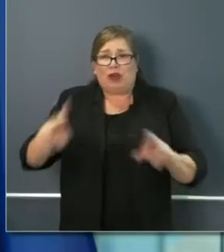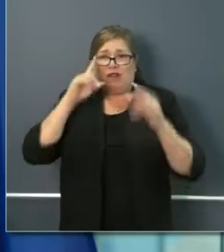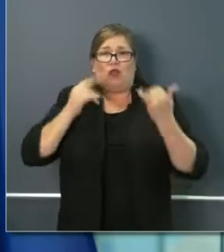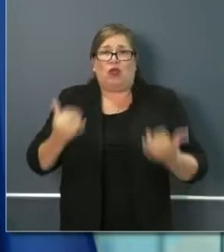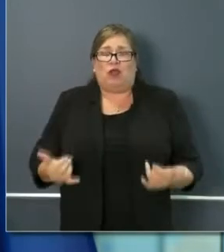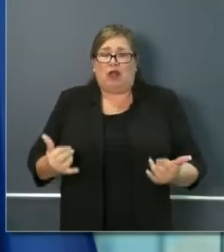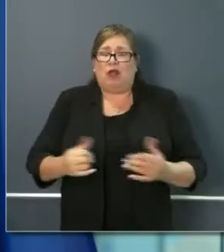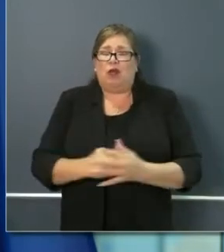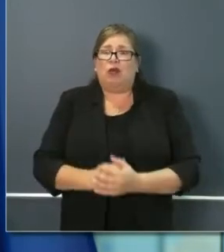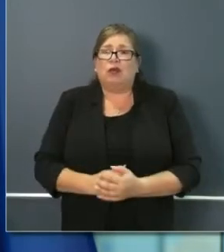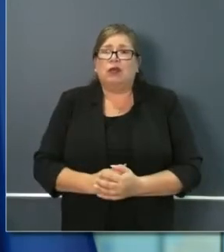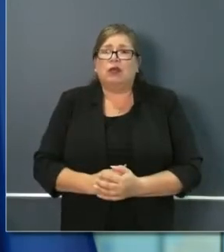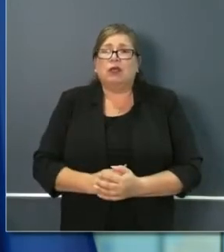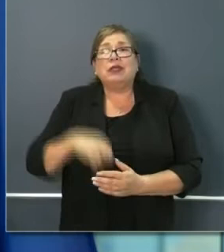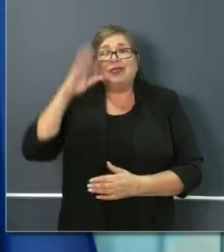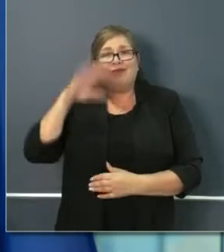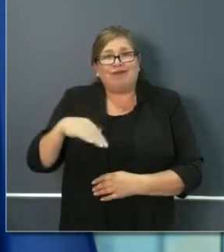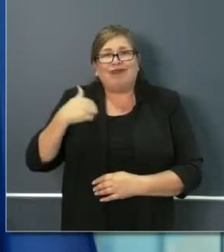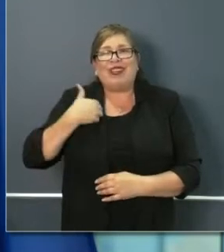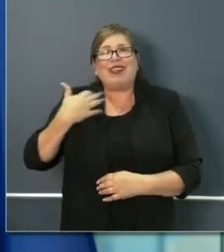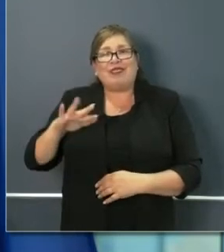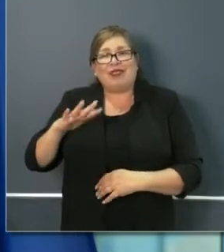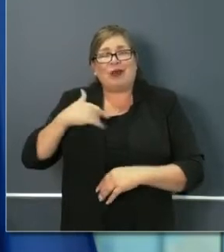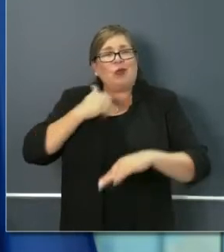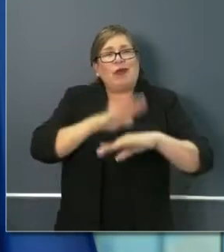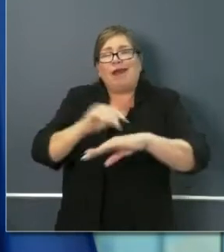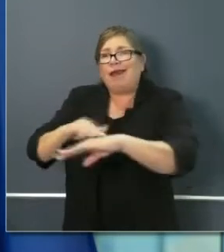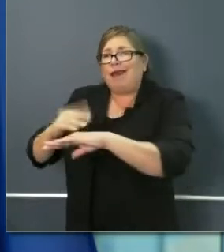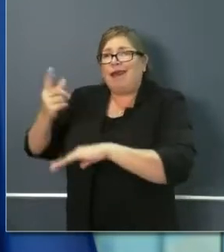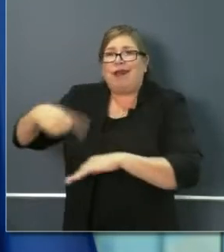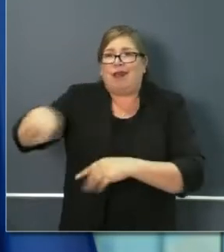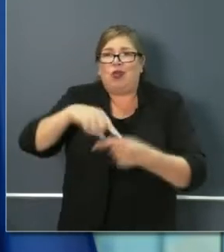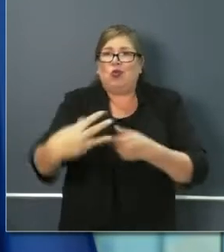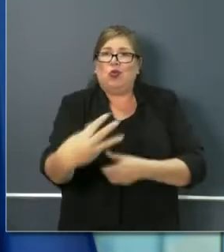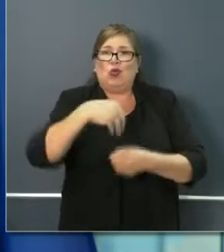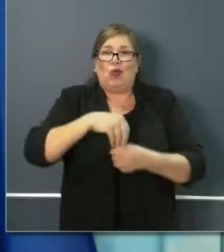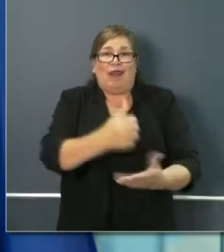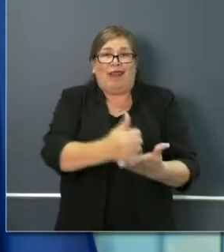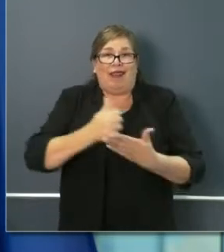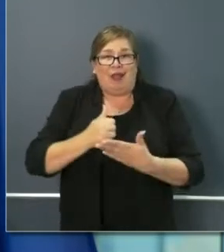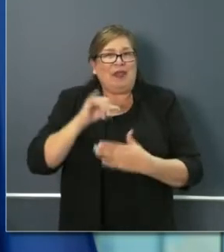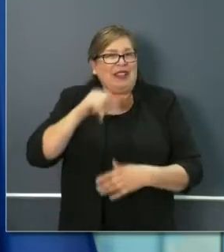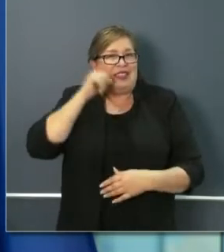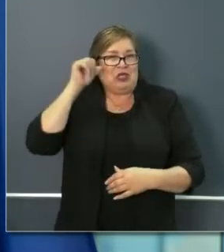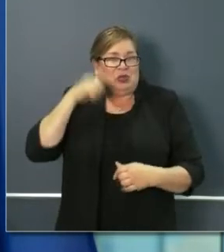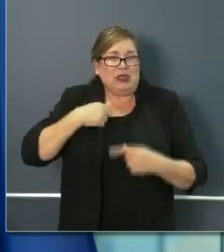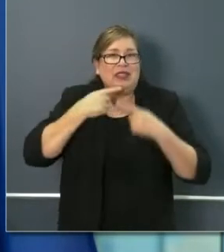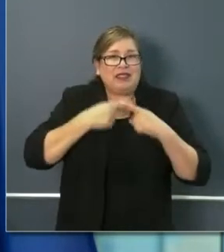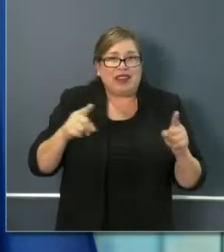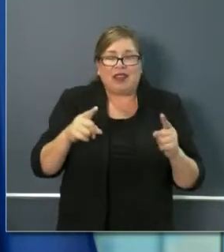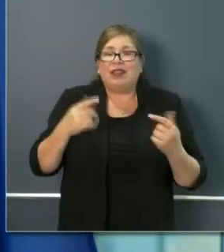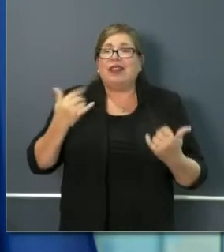the incredible response yesterday. Again, 25,000 people strong through